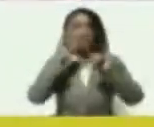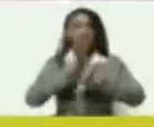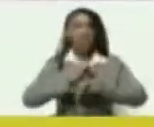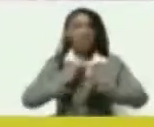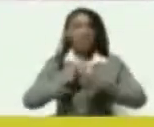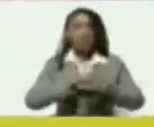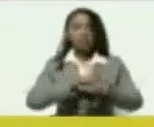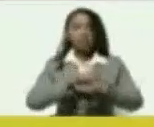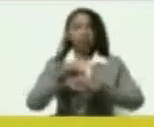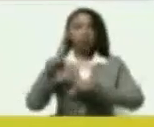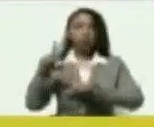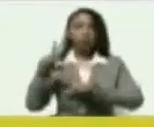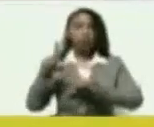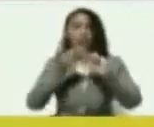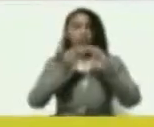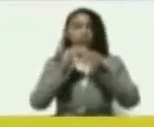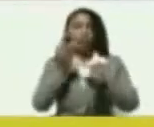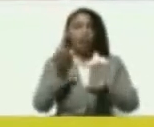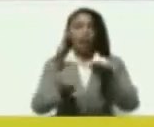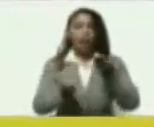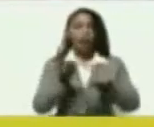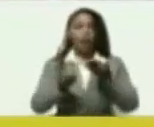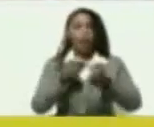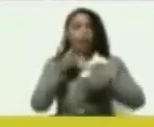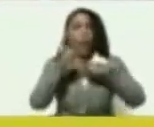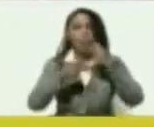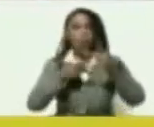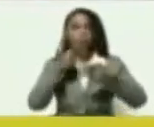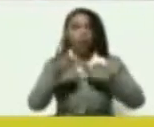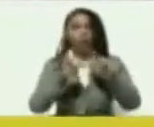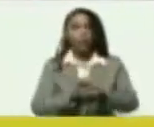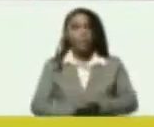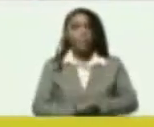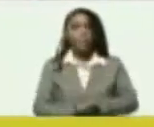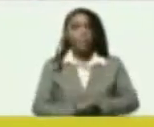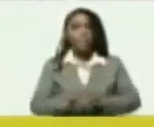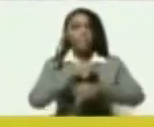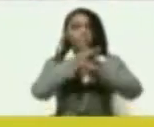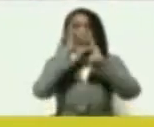after seeing the happy consolidation of the political stability,